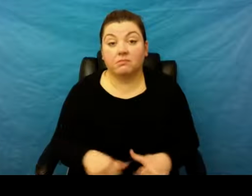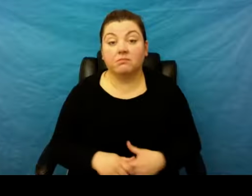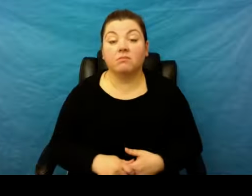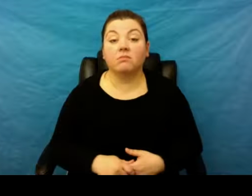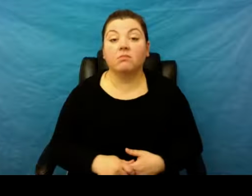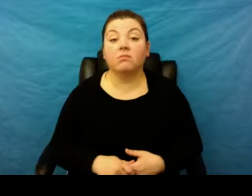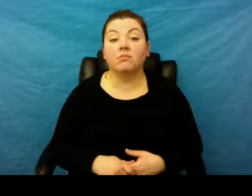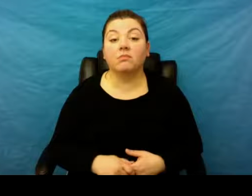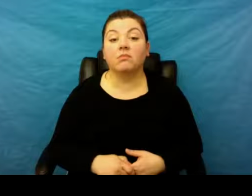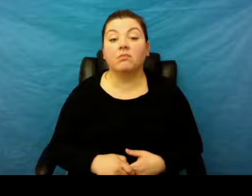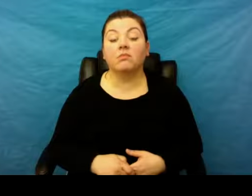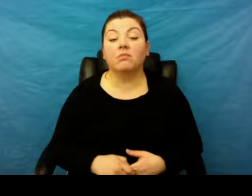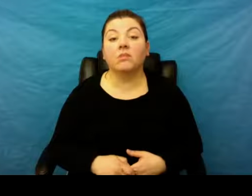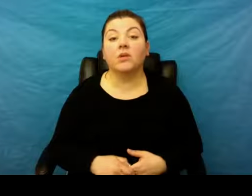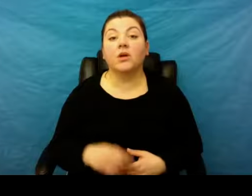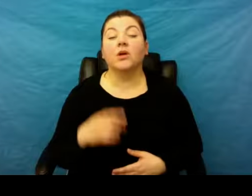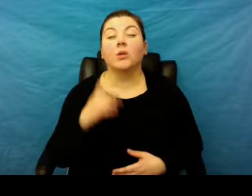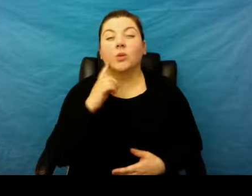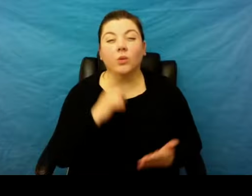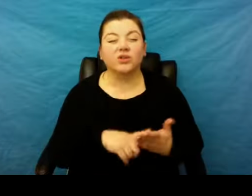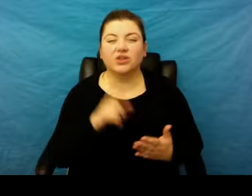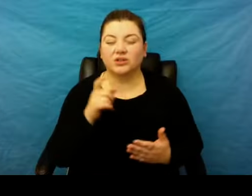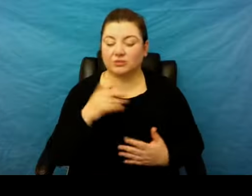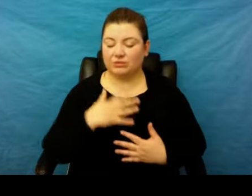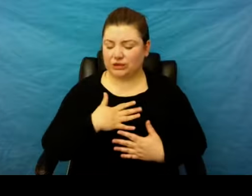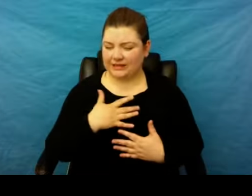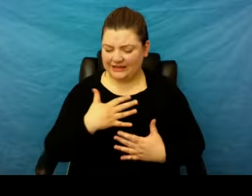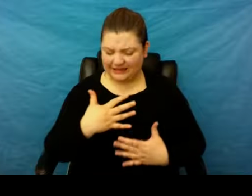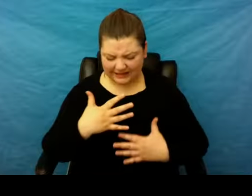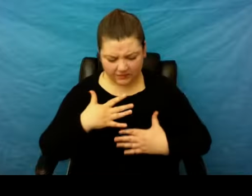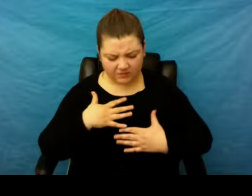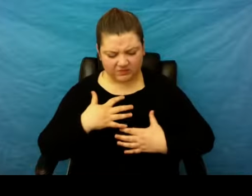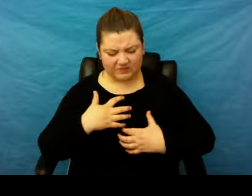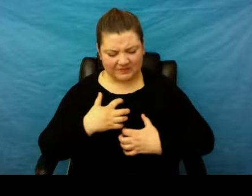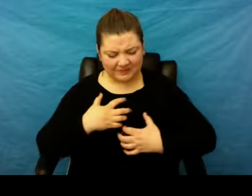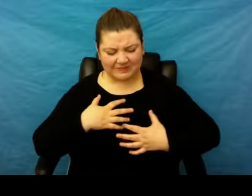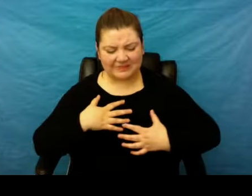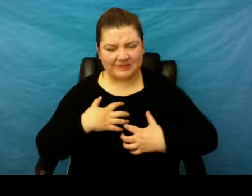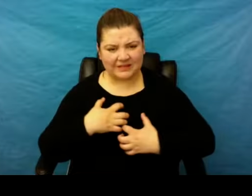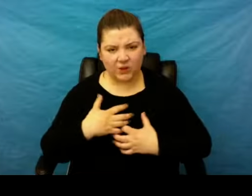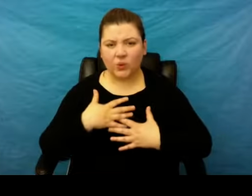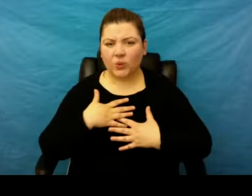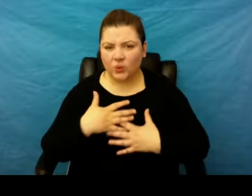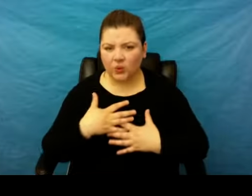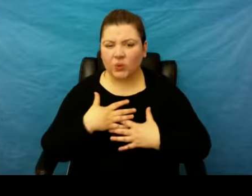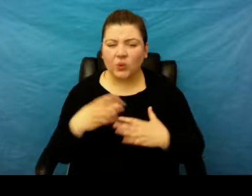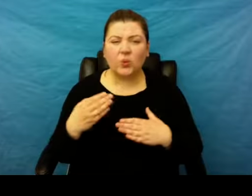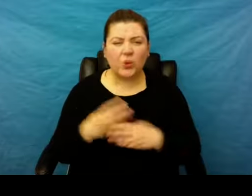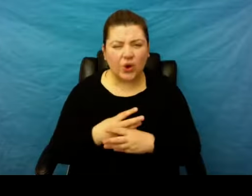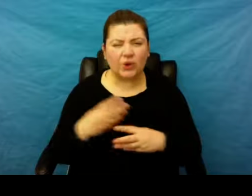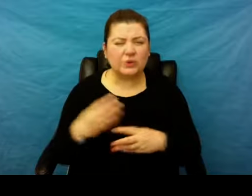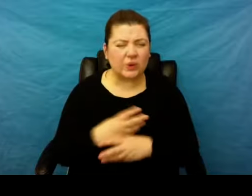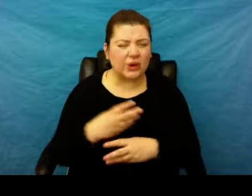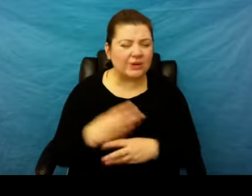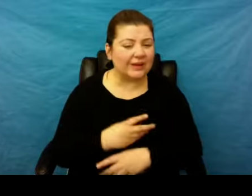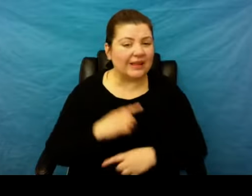What we see for people who get sick is they get short of breath, and then over 1 to 2 to 3 days, they get more short of breath, and then they get so